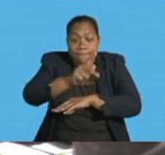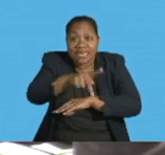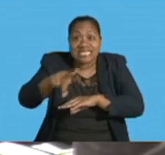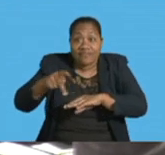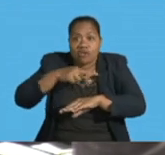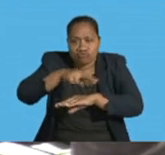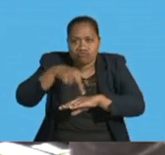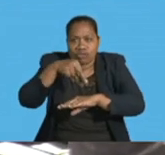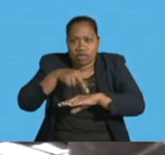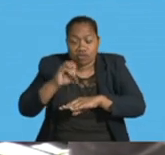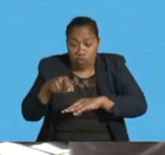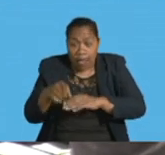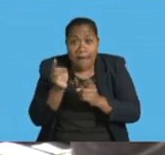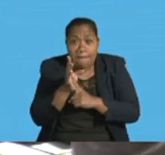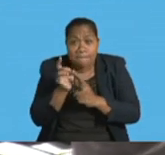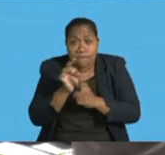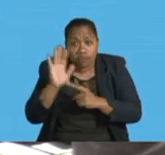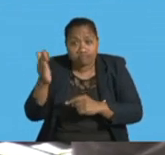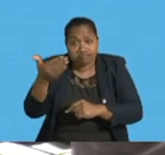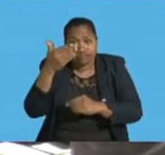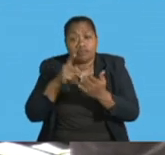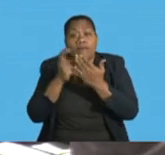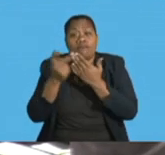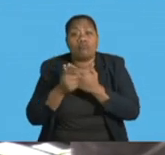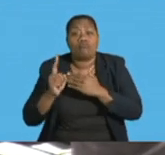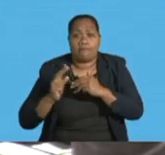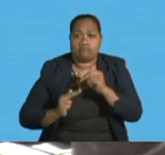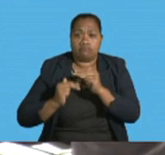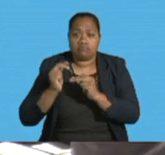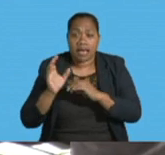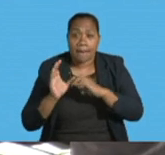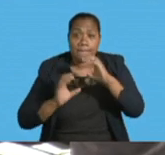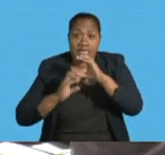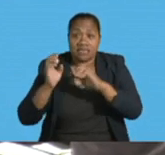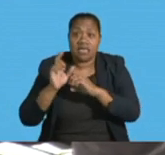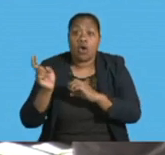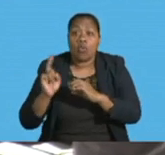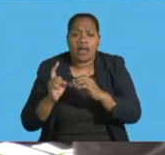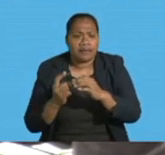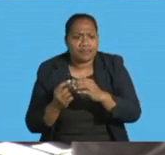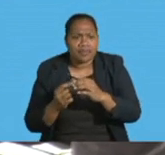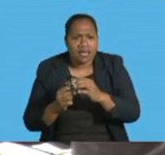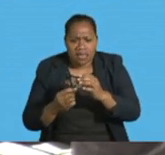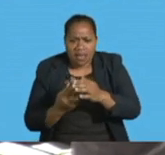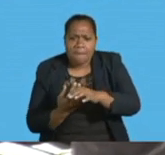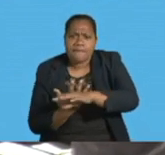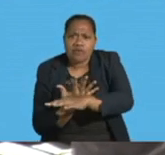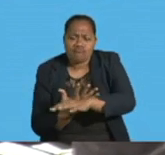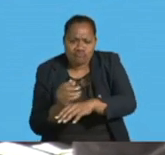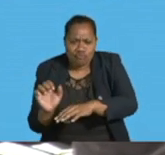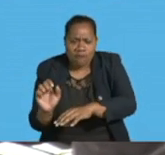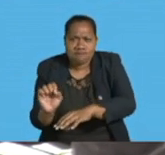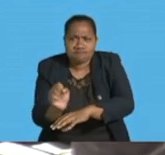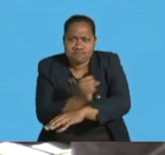increasingly important outcome of this project is to build the capacity of mangroves, seagrasses, and salt masses to